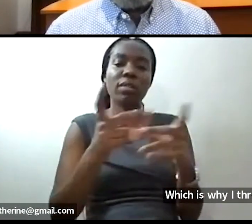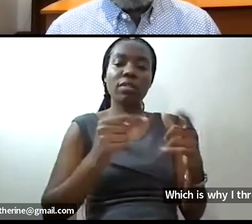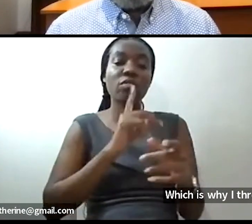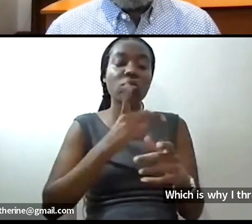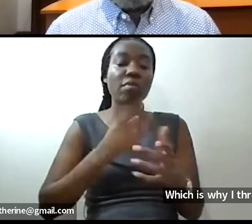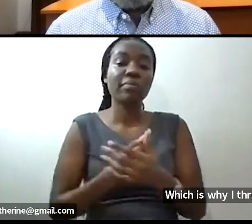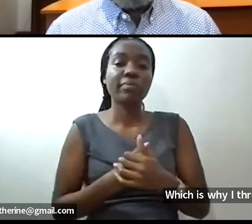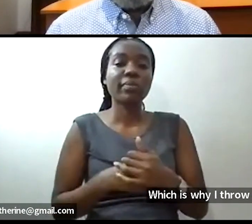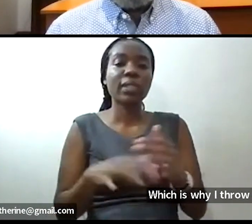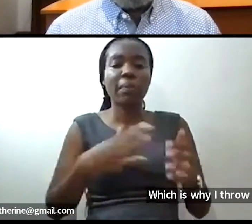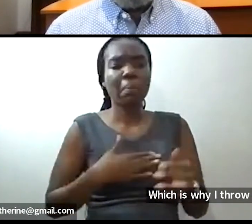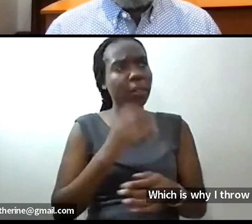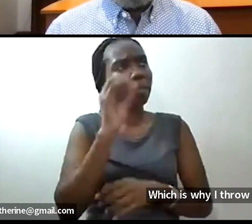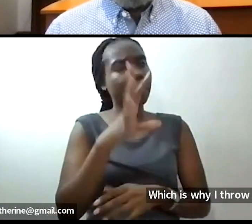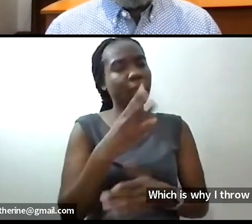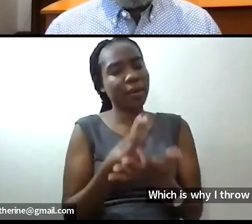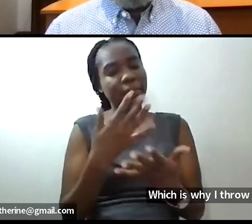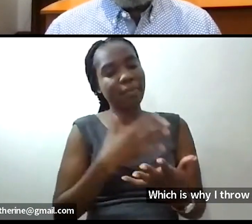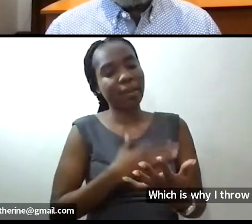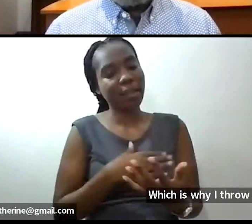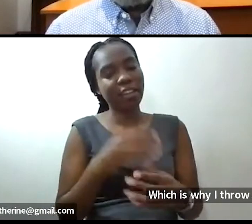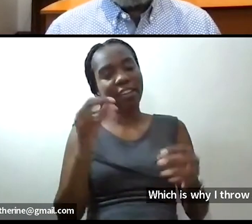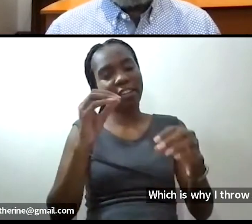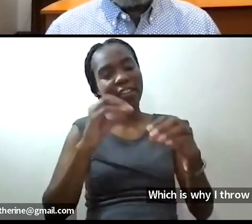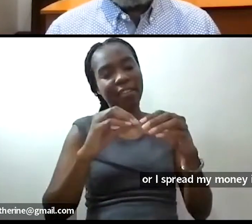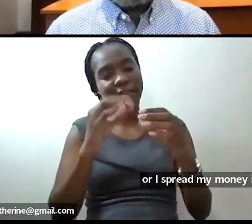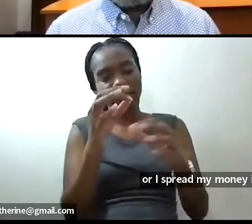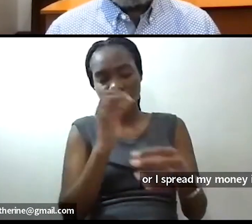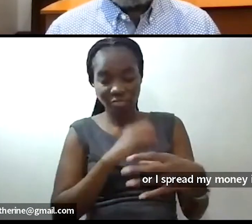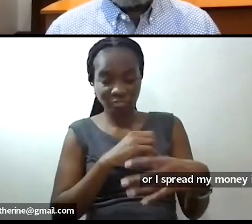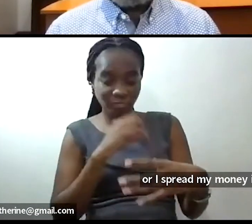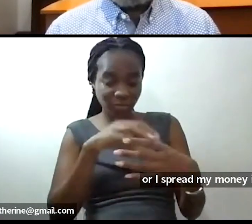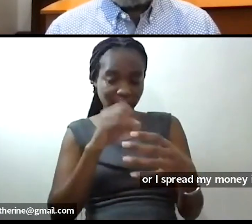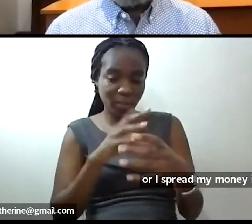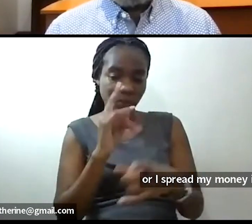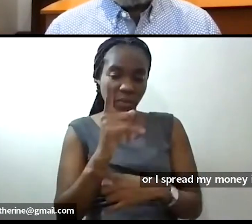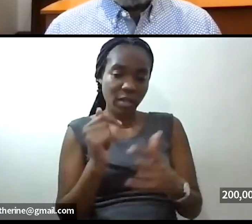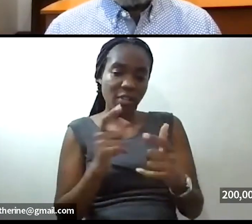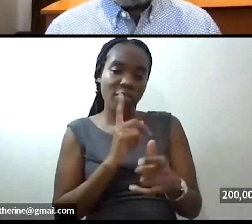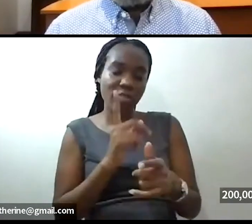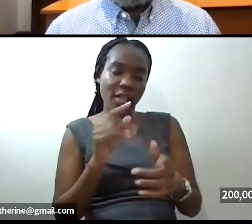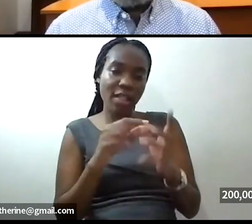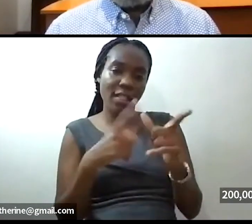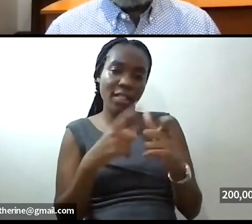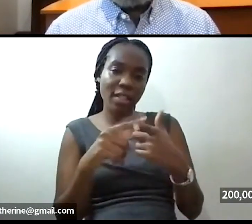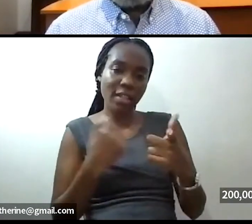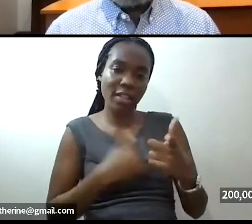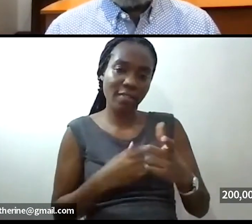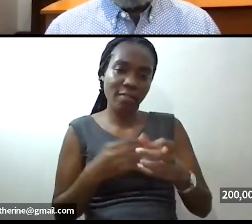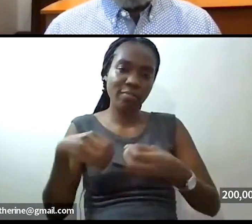different investment opportunities. For example, 200,000 in one, or divide the 200 into 4 in different